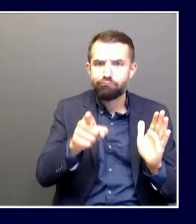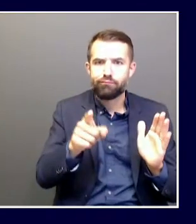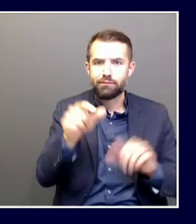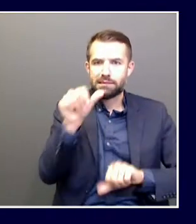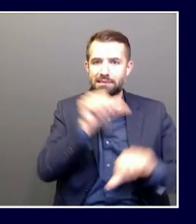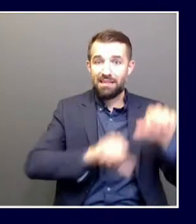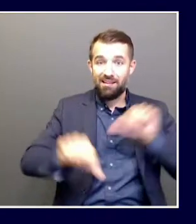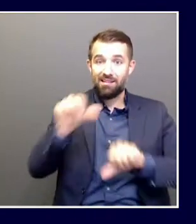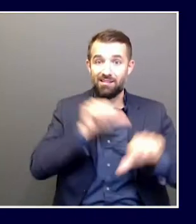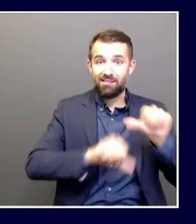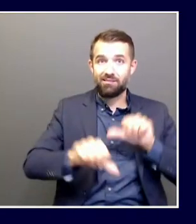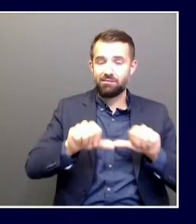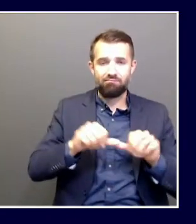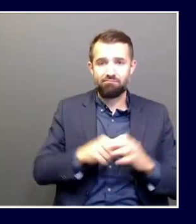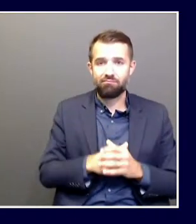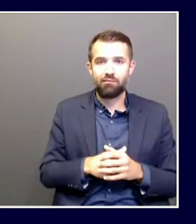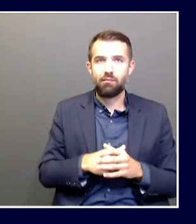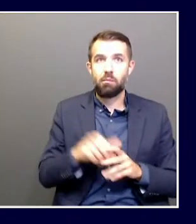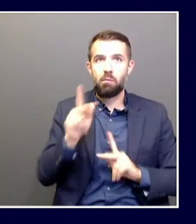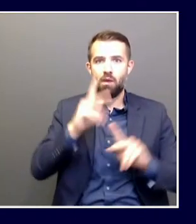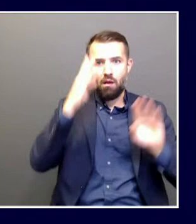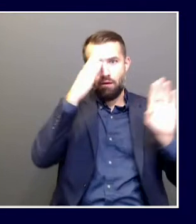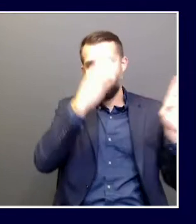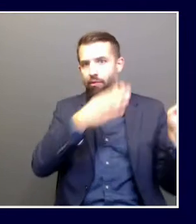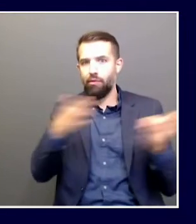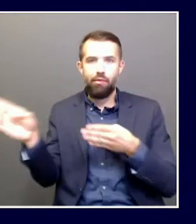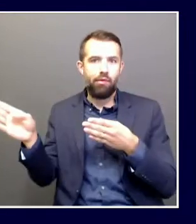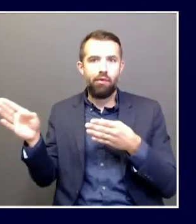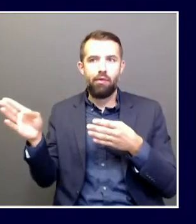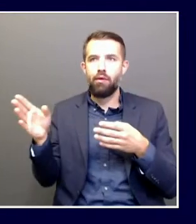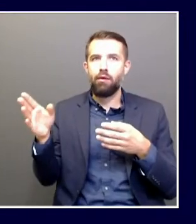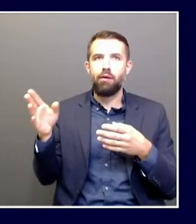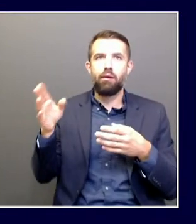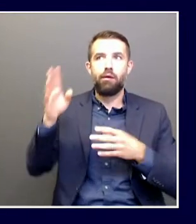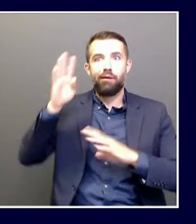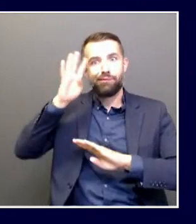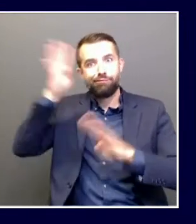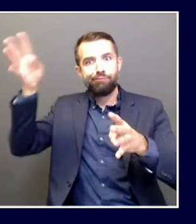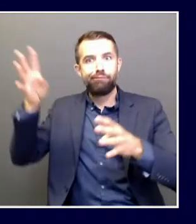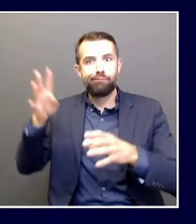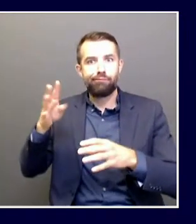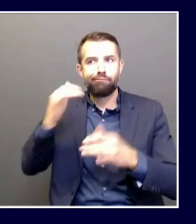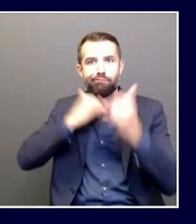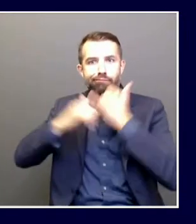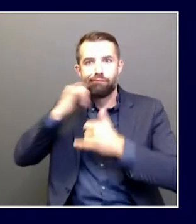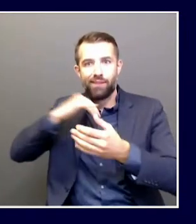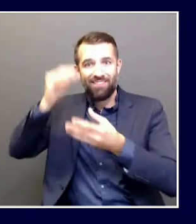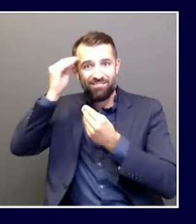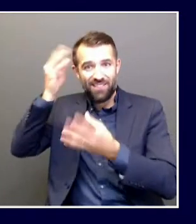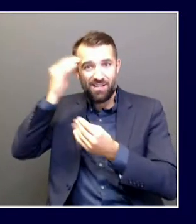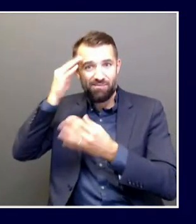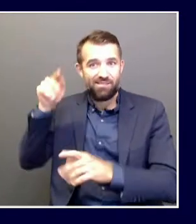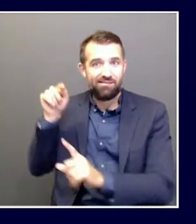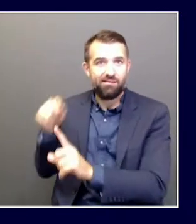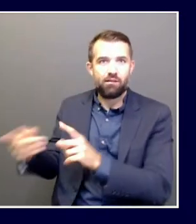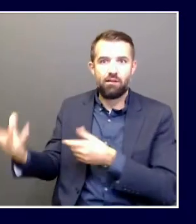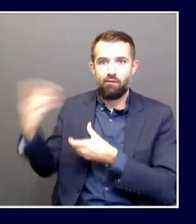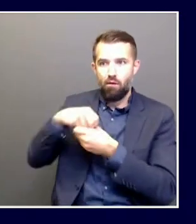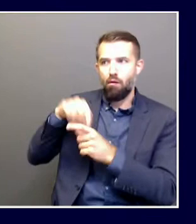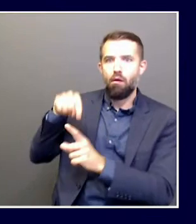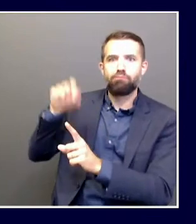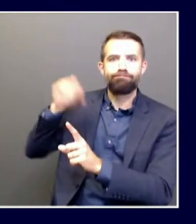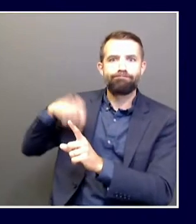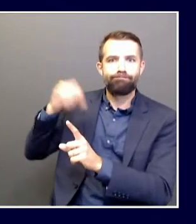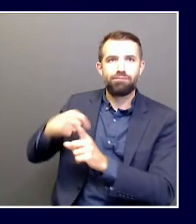pervasive that folks have incorporated it into their identity. And that's a much more difficult thing to overcome. It's more than just